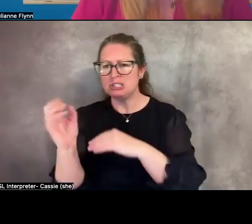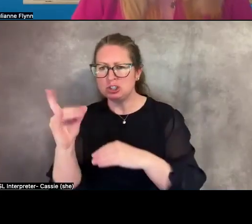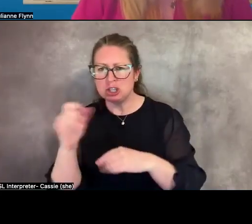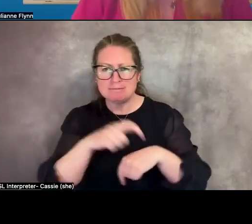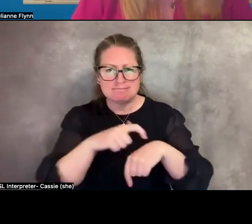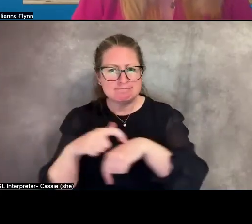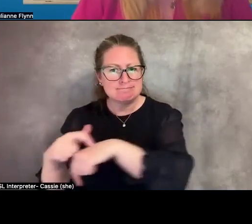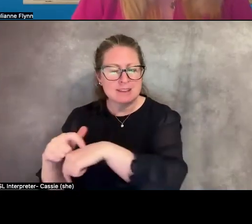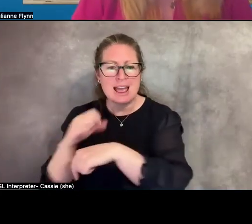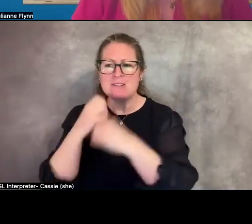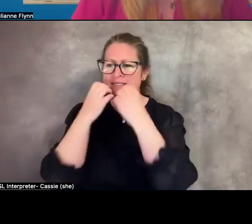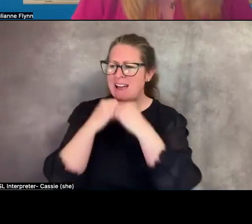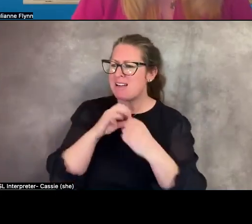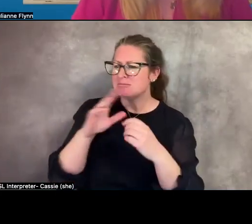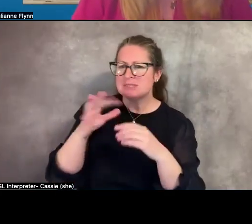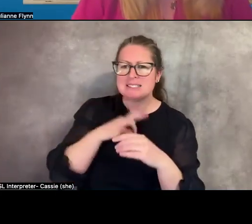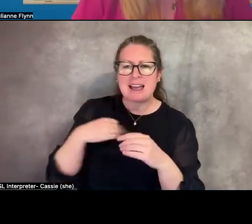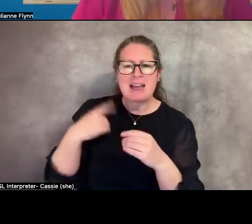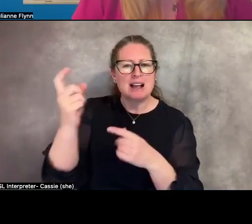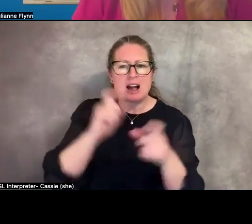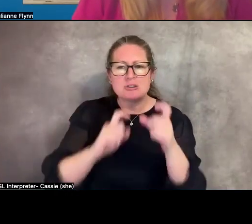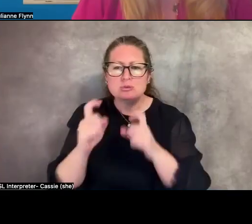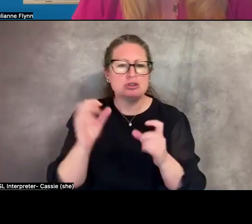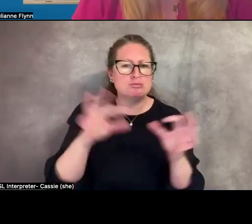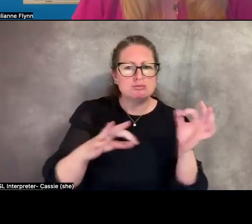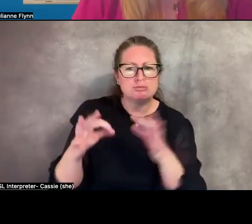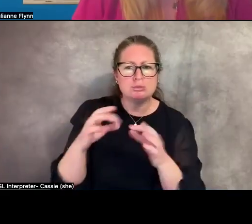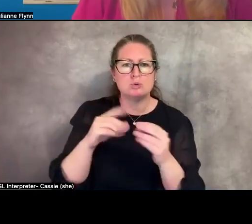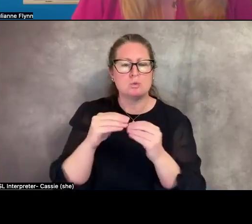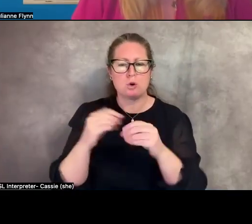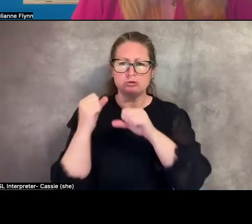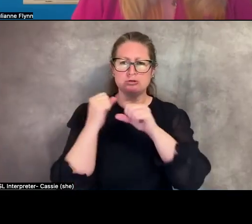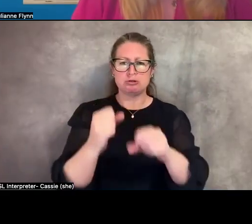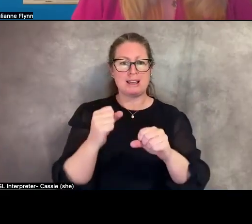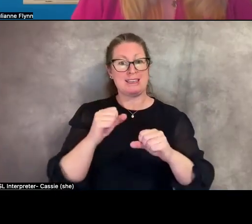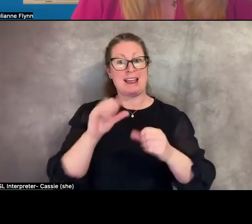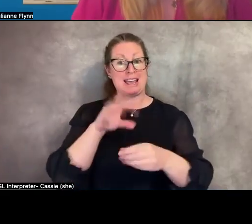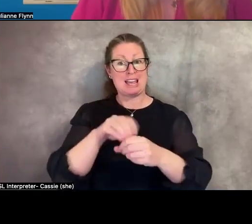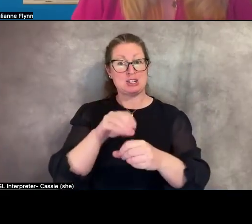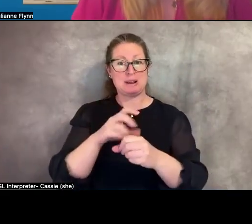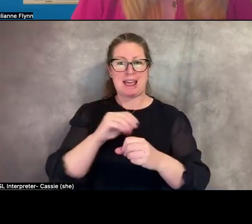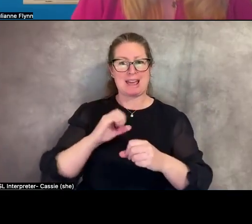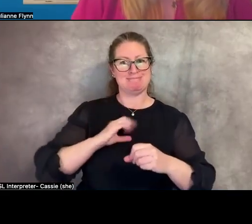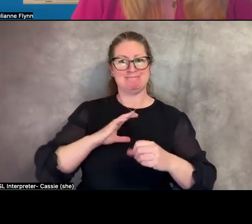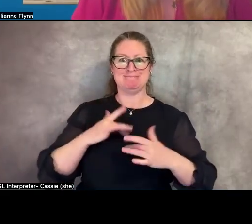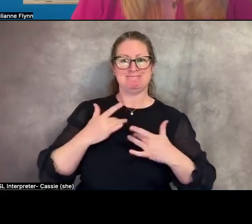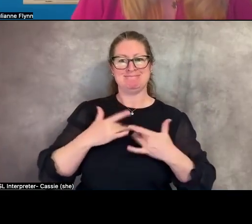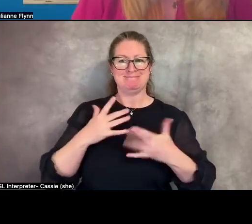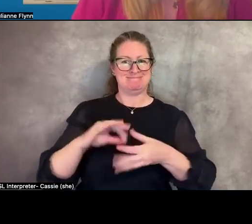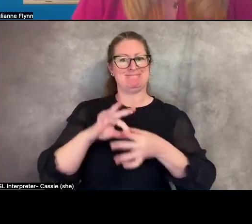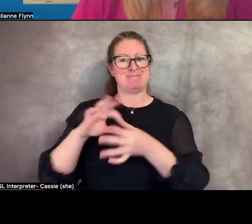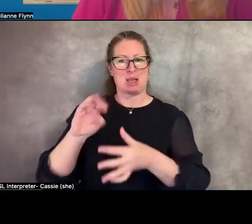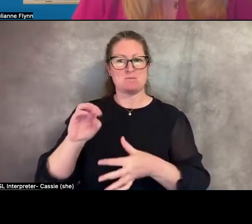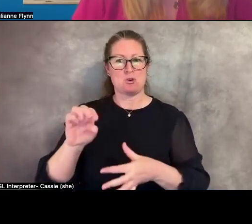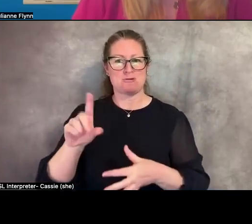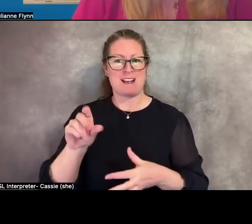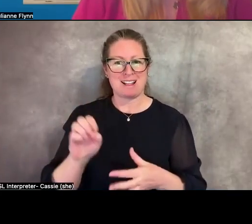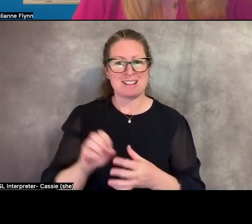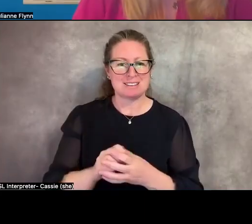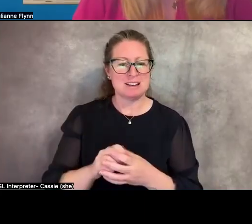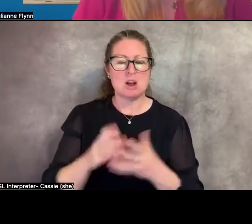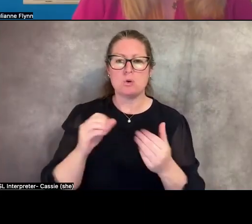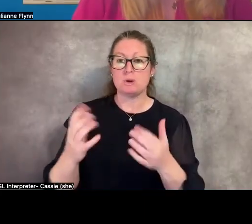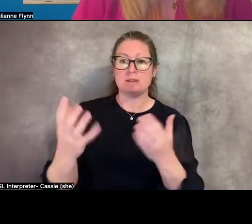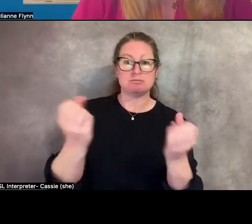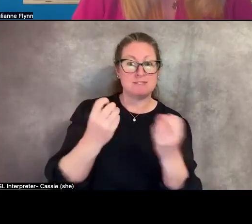staff contributions to strengthen engagement and morale. We actively gathered feedback to identify leading